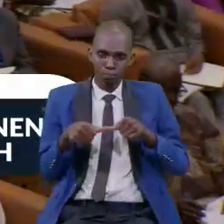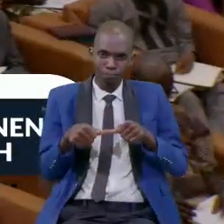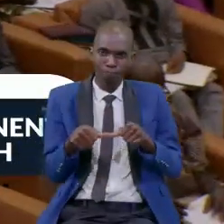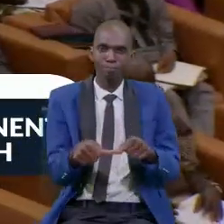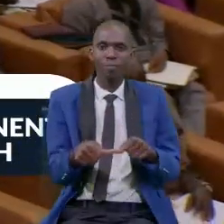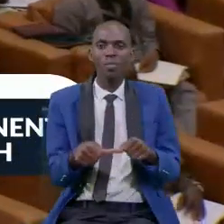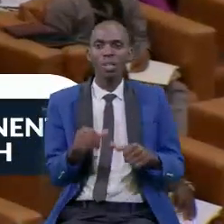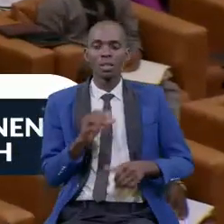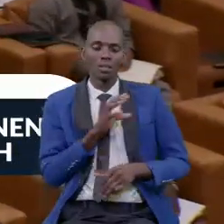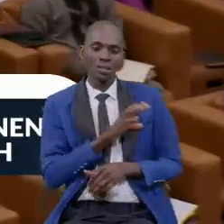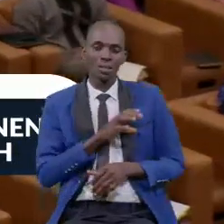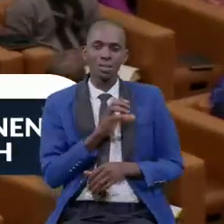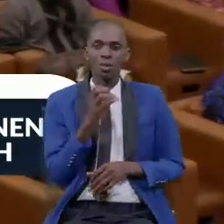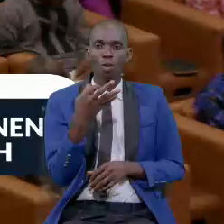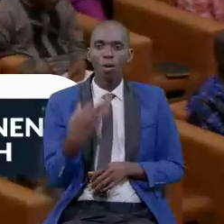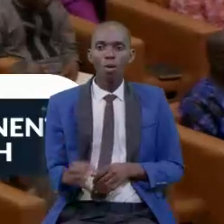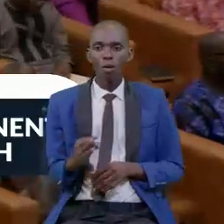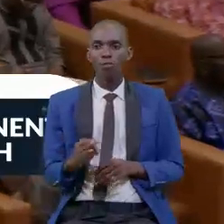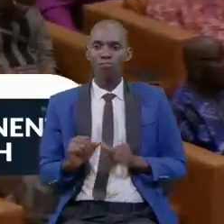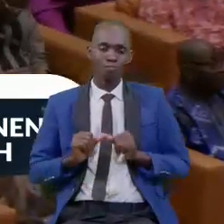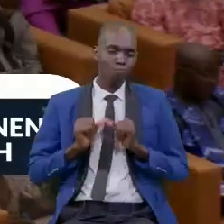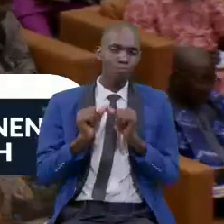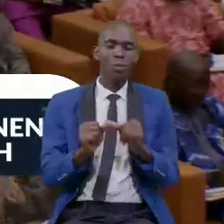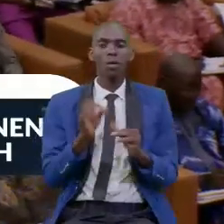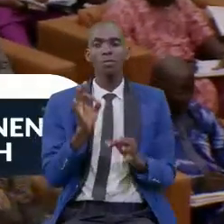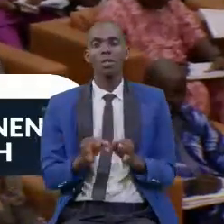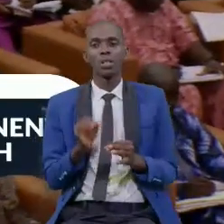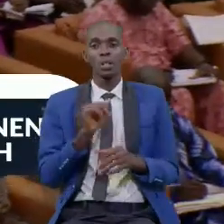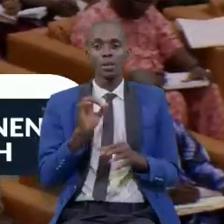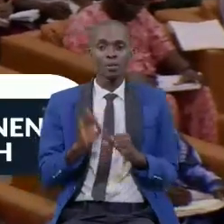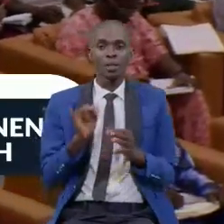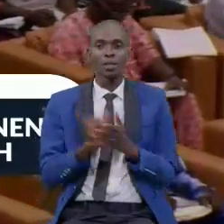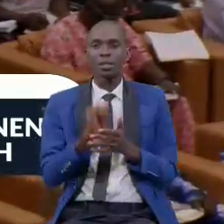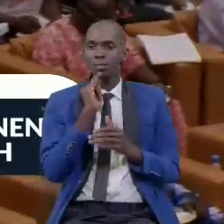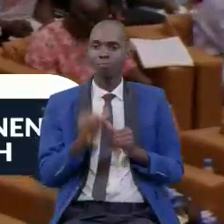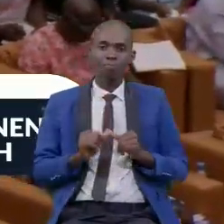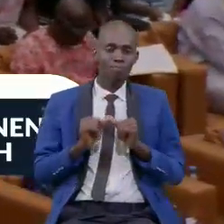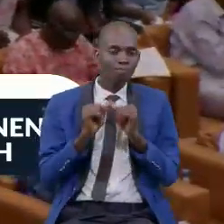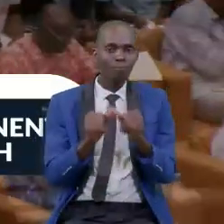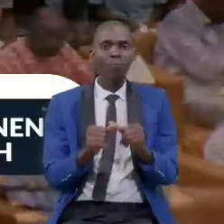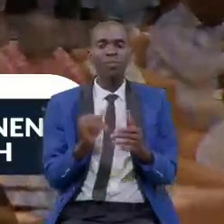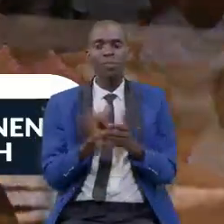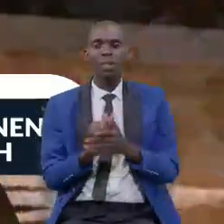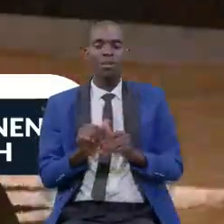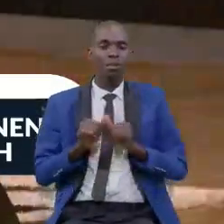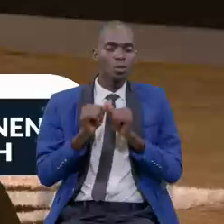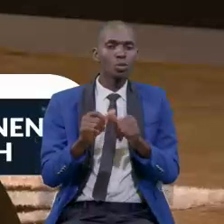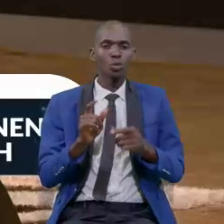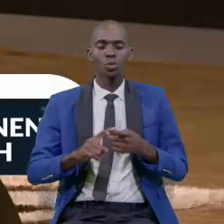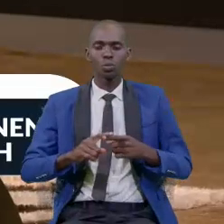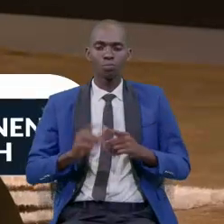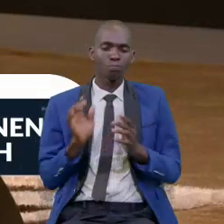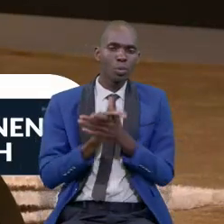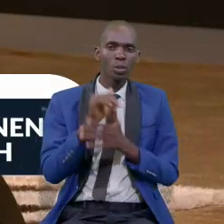of resilient faith. The faith that is steadfast, and the faith that keeps on holding on, and the faith